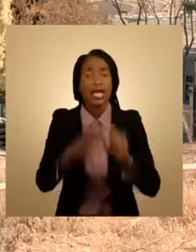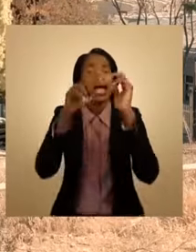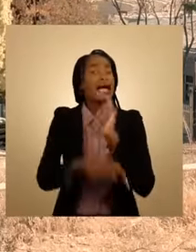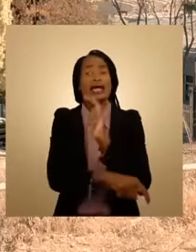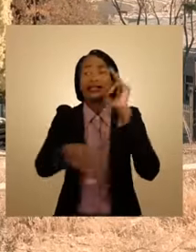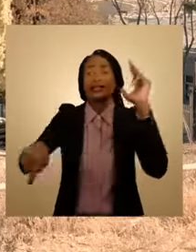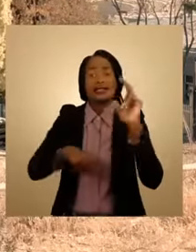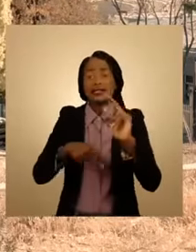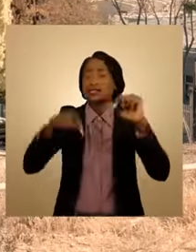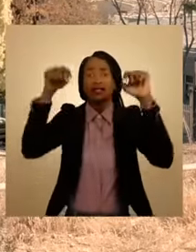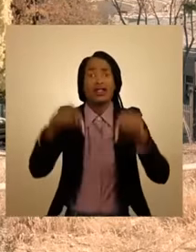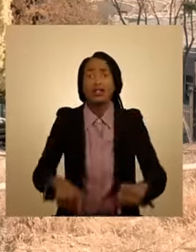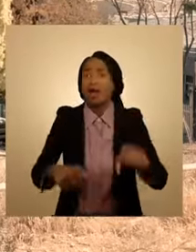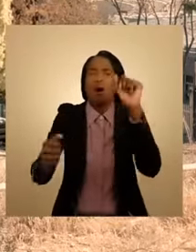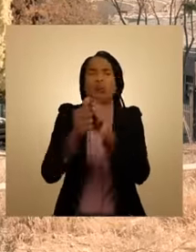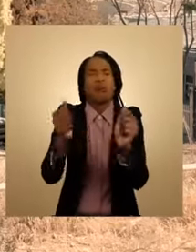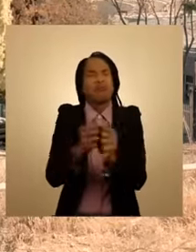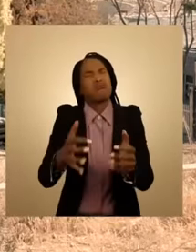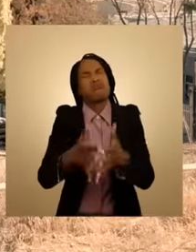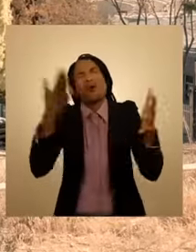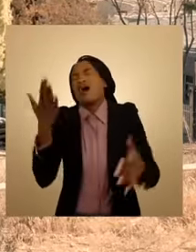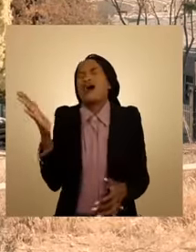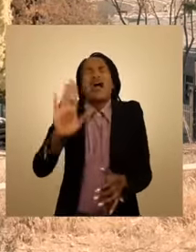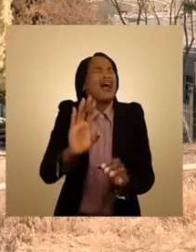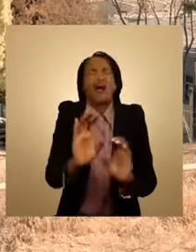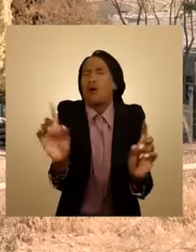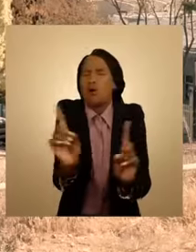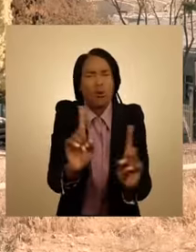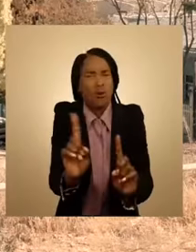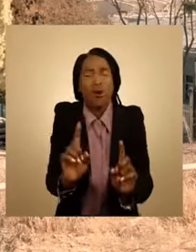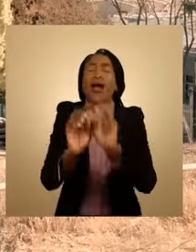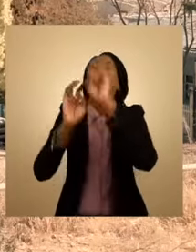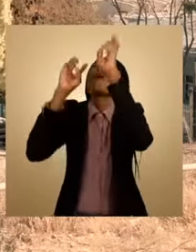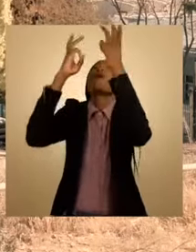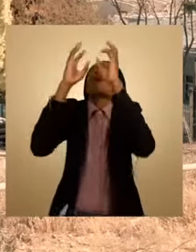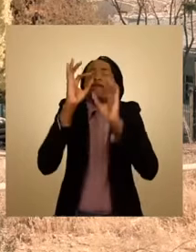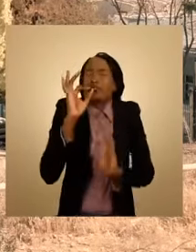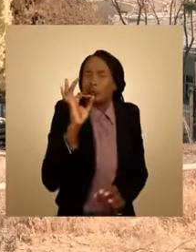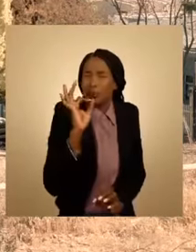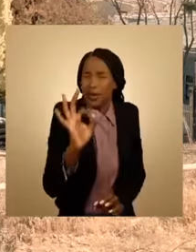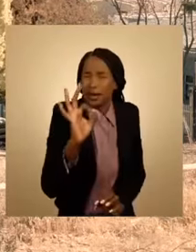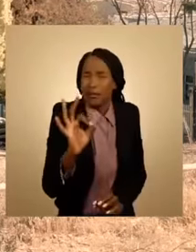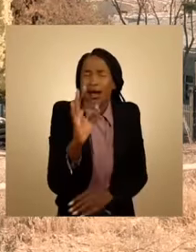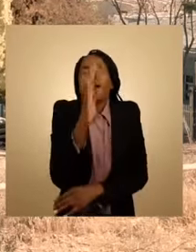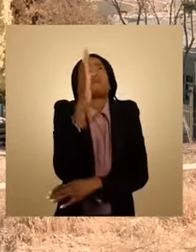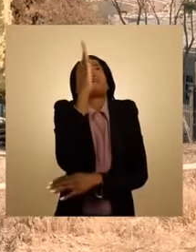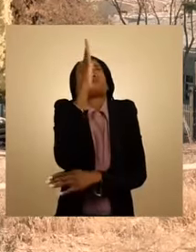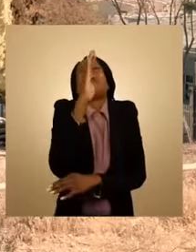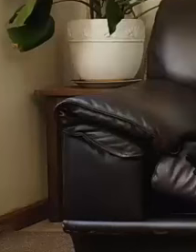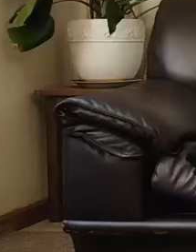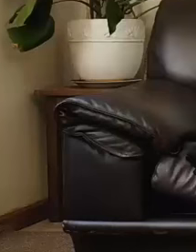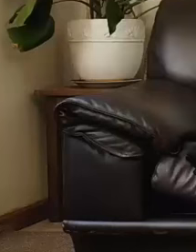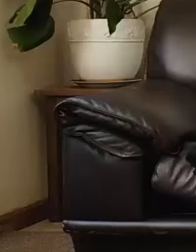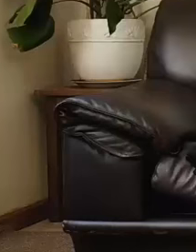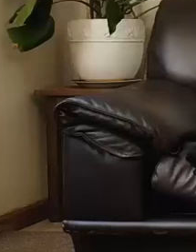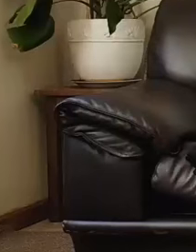hupke amaseng aroha masip na hatma. Up ting anup di masip tinge anete kam karapi kaise atai.